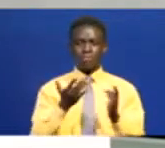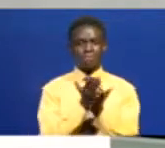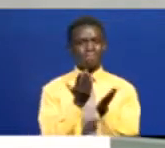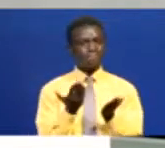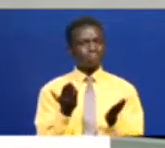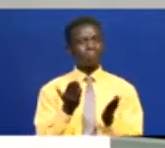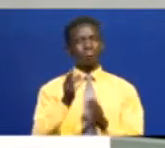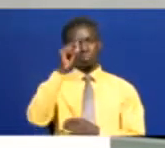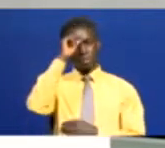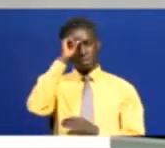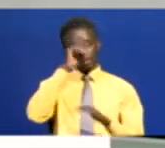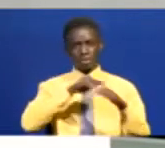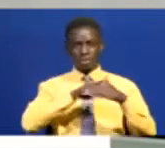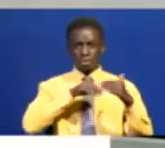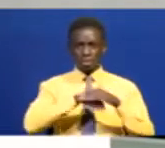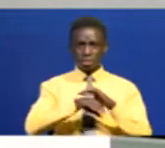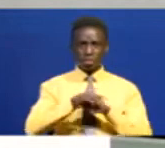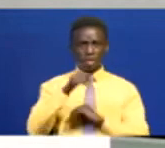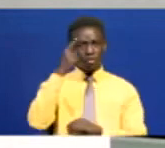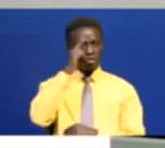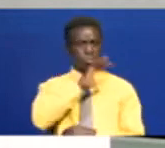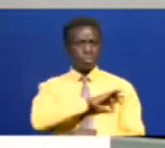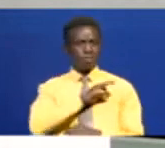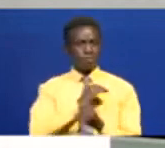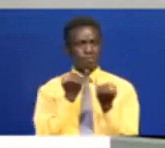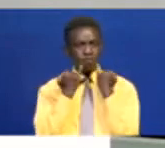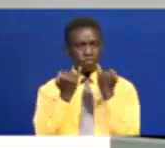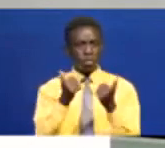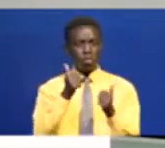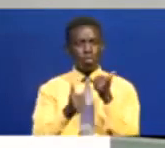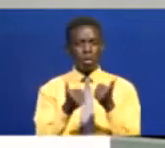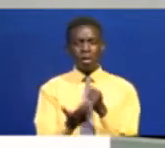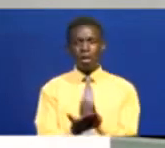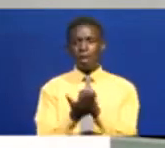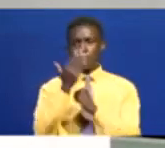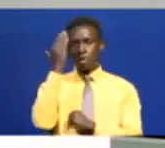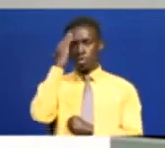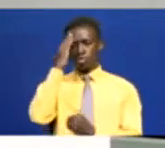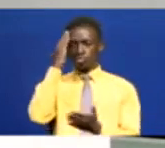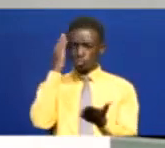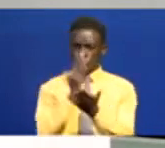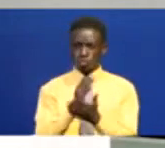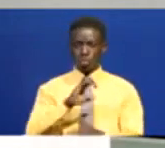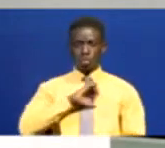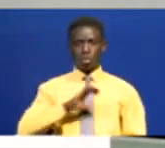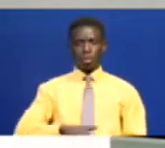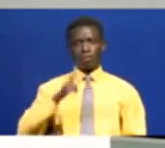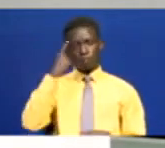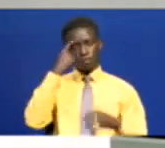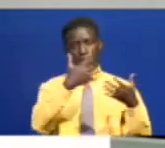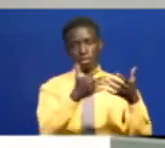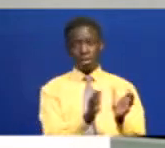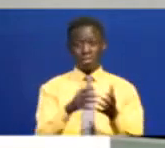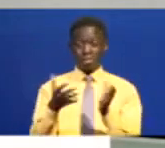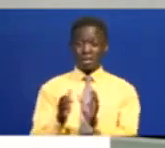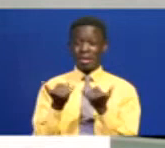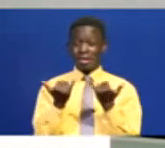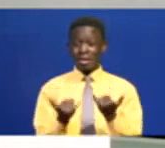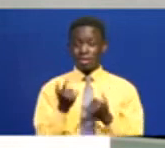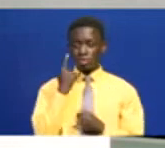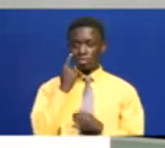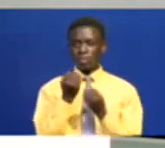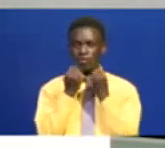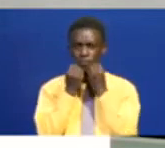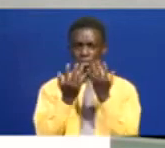beneficial ownership information that identifies true owners of companies. Currently, the information is only accessible